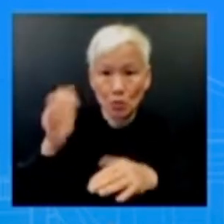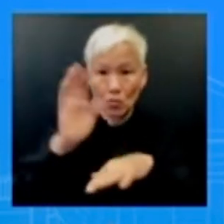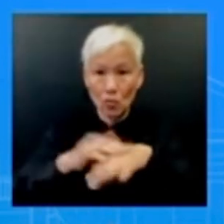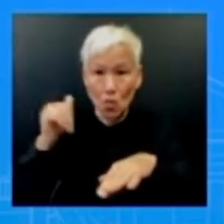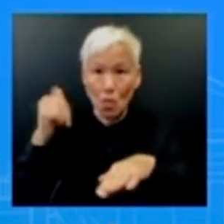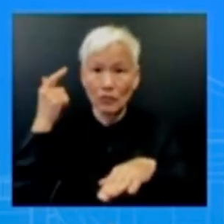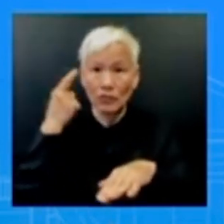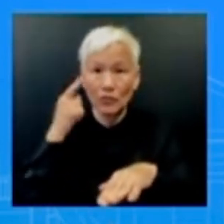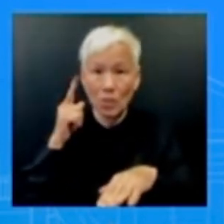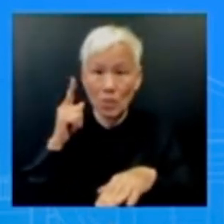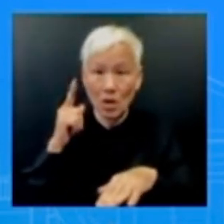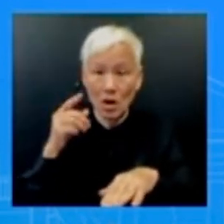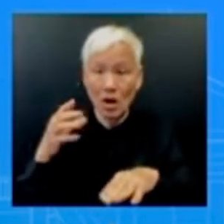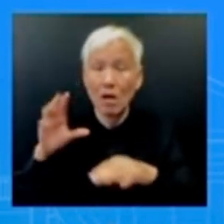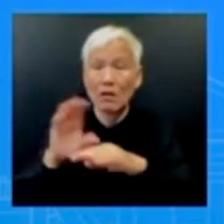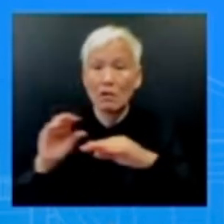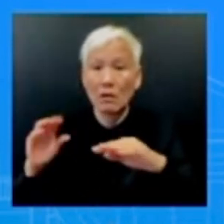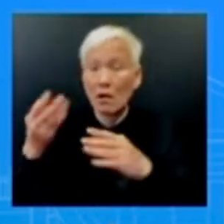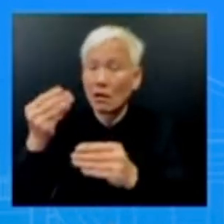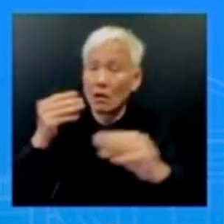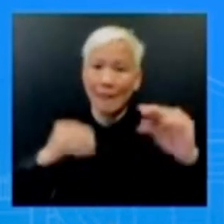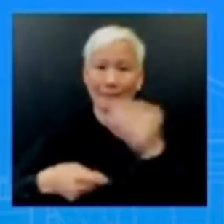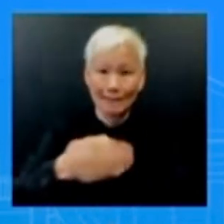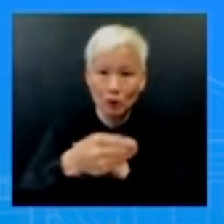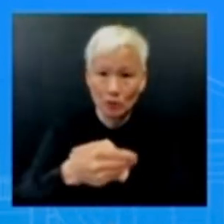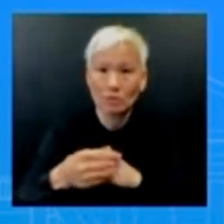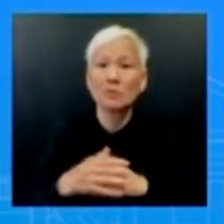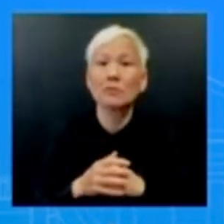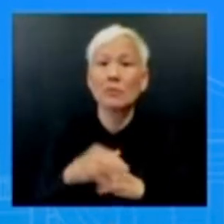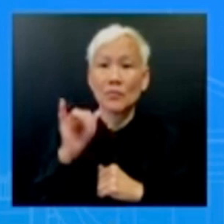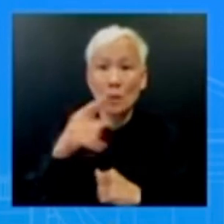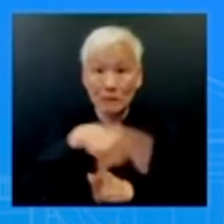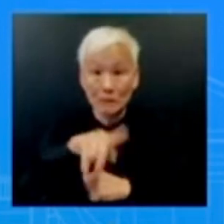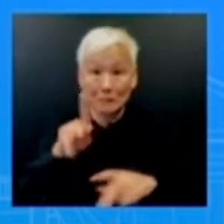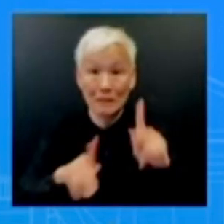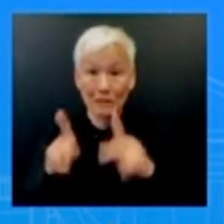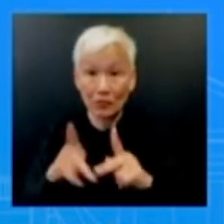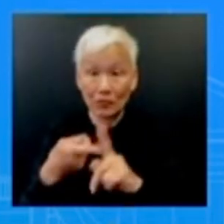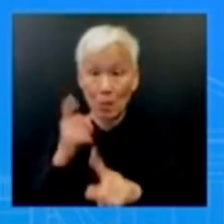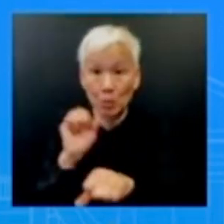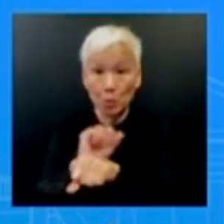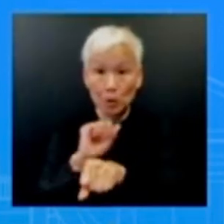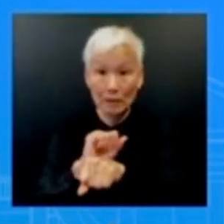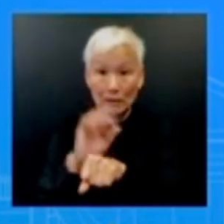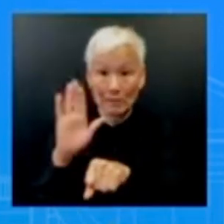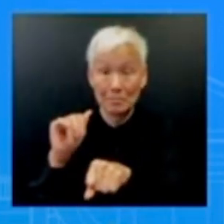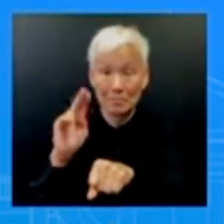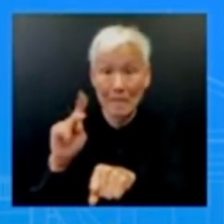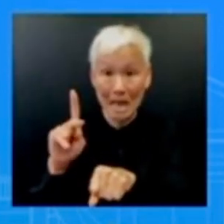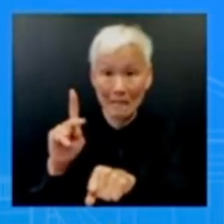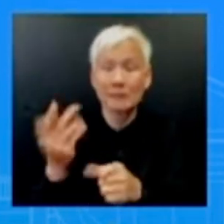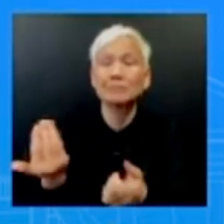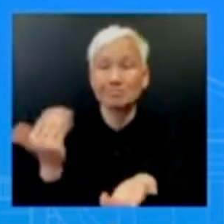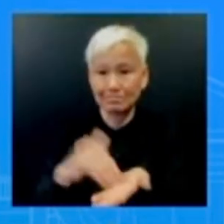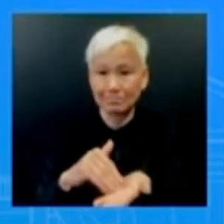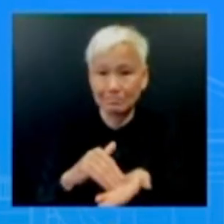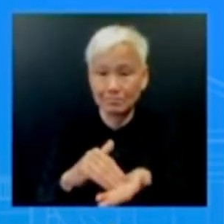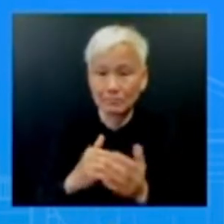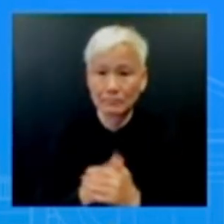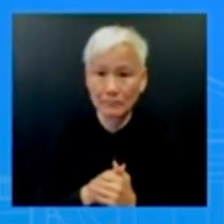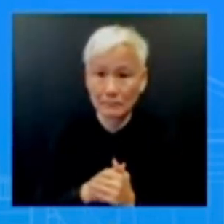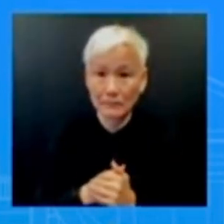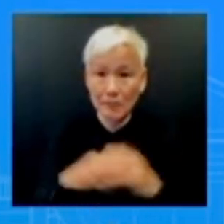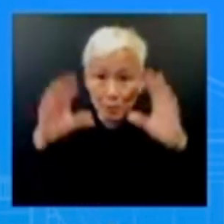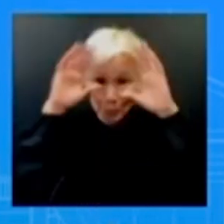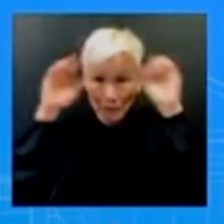and ban executives from working in the banking industry again. So, look, the president took the necessary actions to meet the